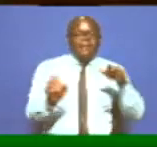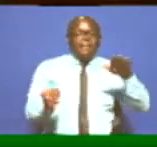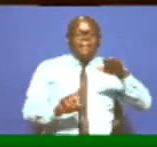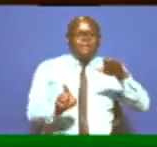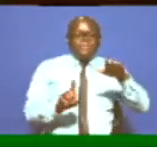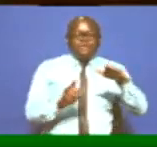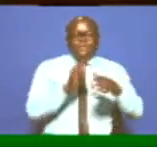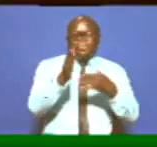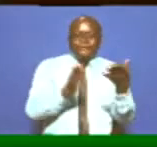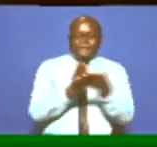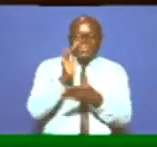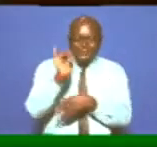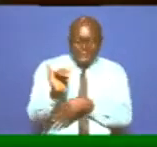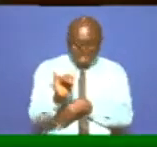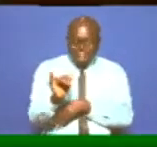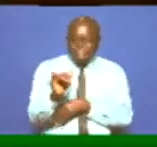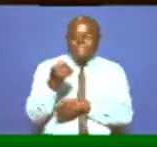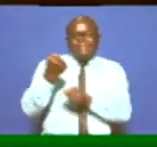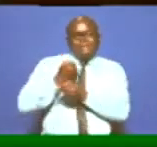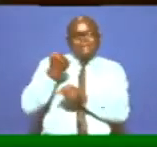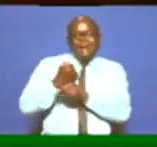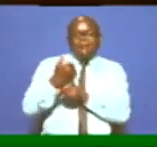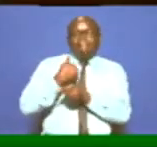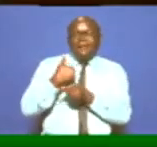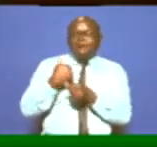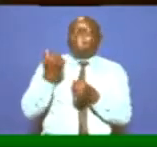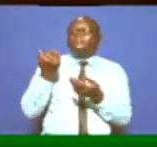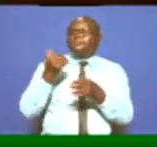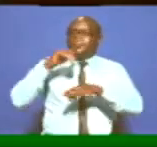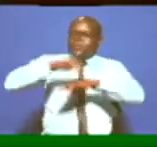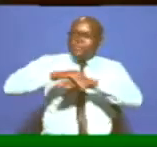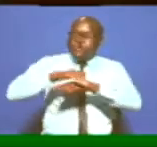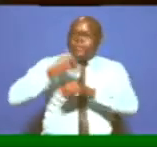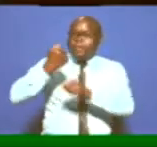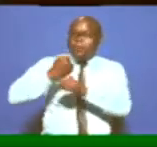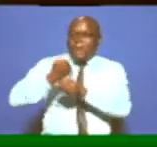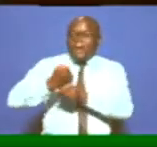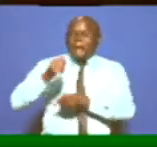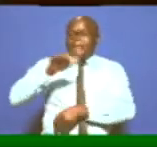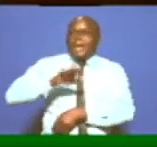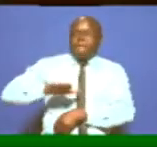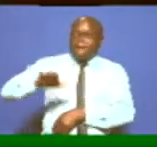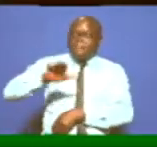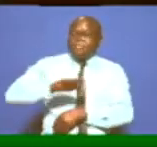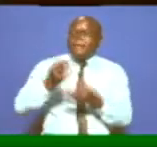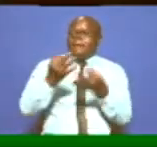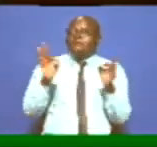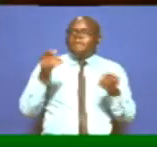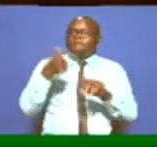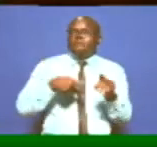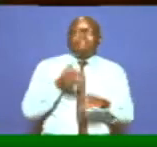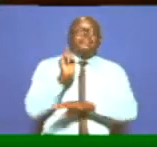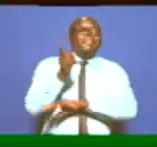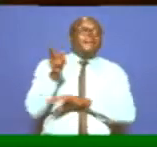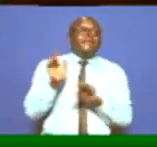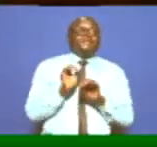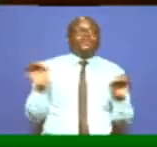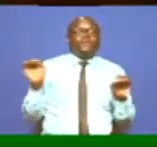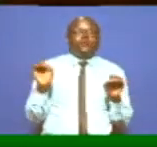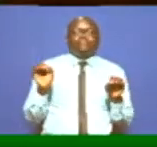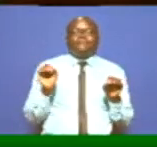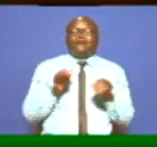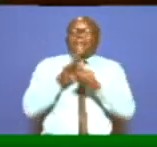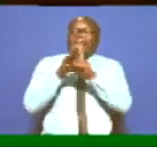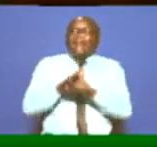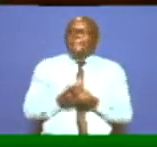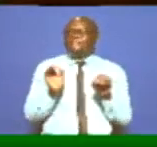to ensure that staff have a conducive working environment free from threats and intimidation occasioned